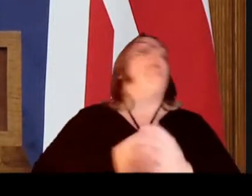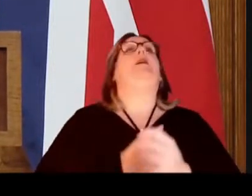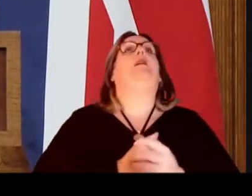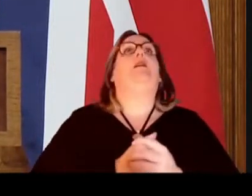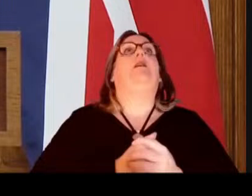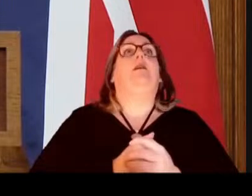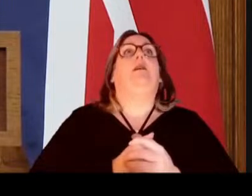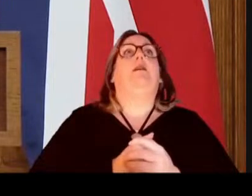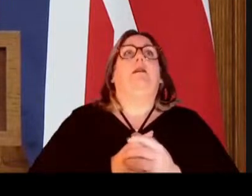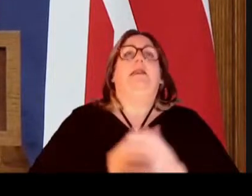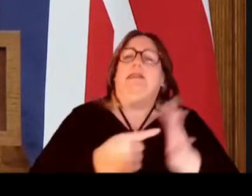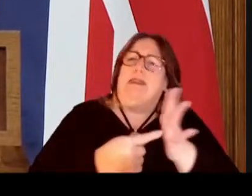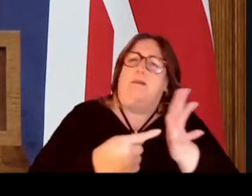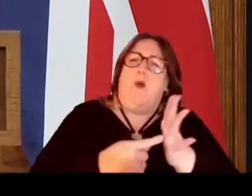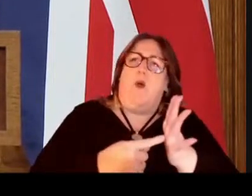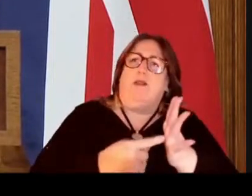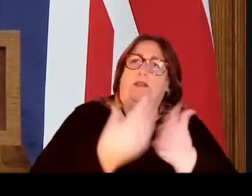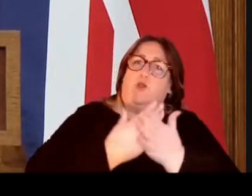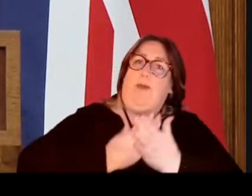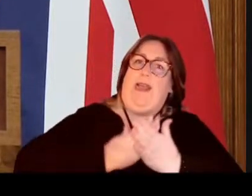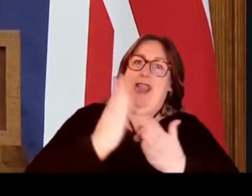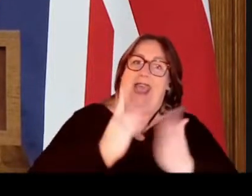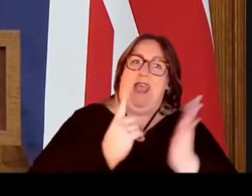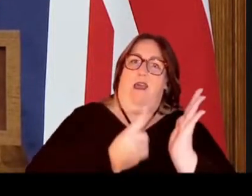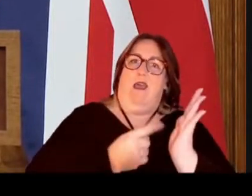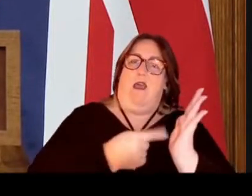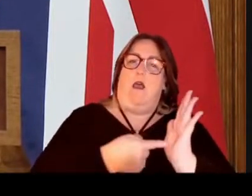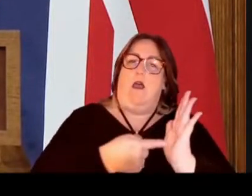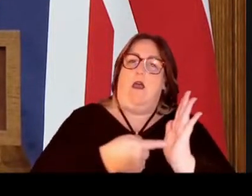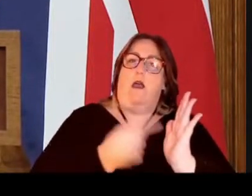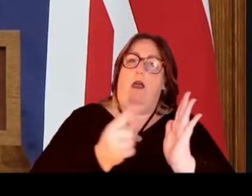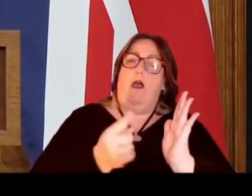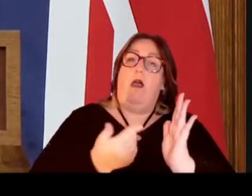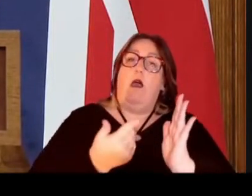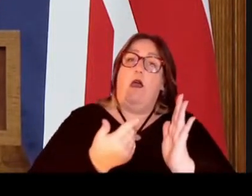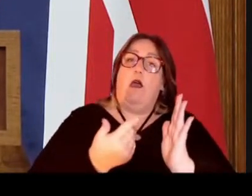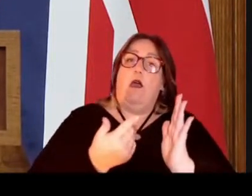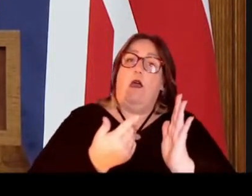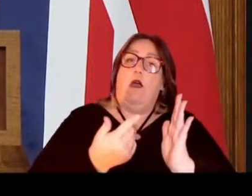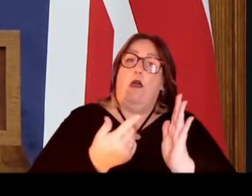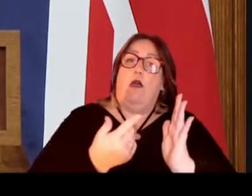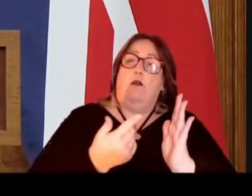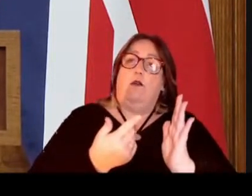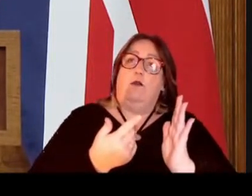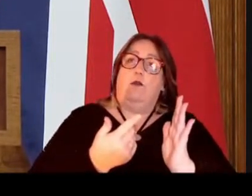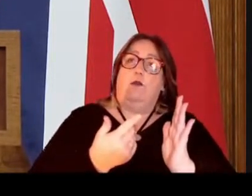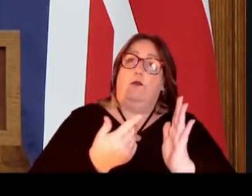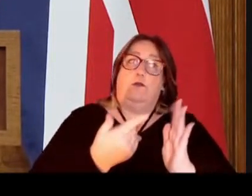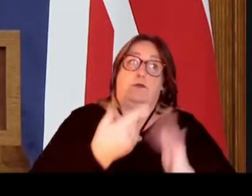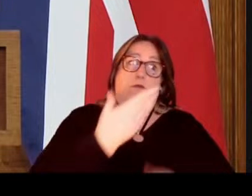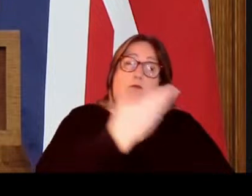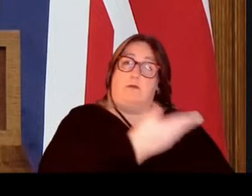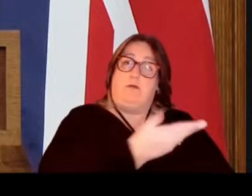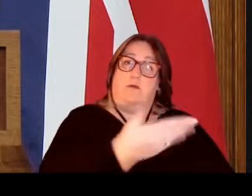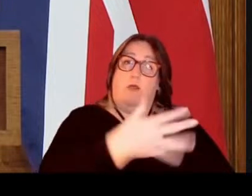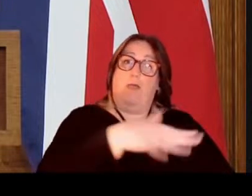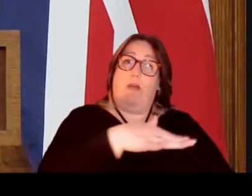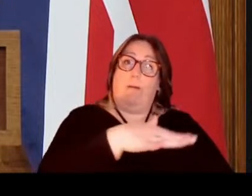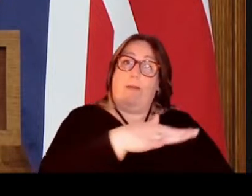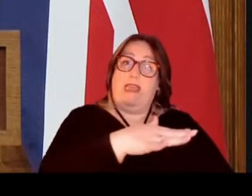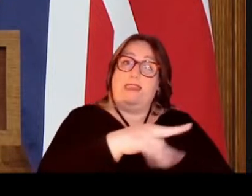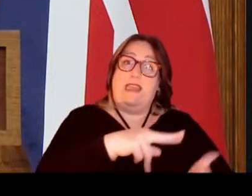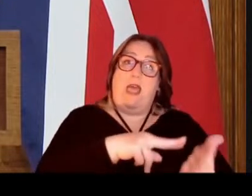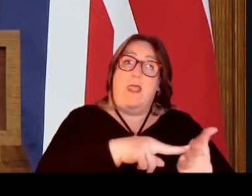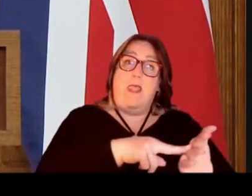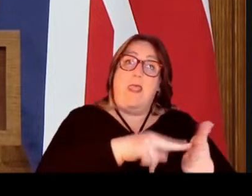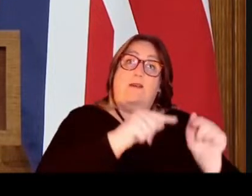rule is to protect the justice that the families and the victims are entitled to. I think that's the right thing.